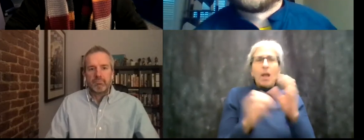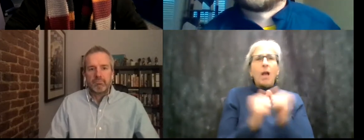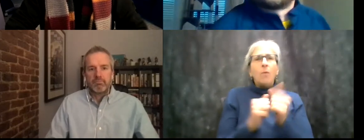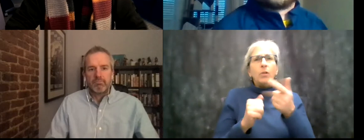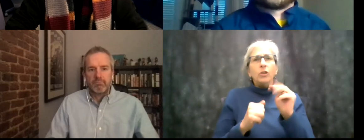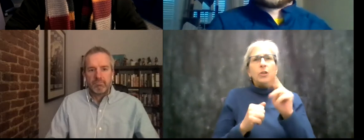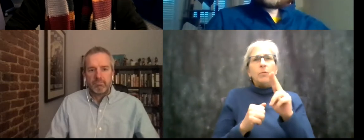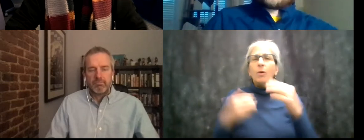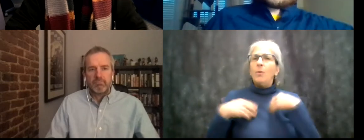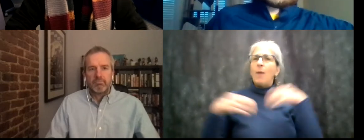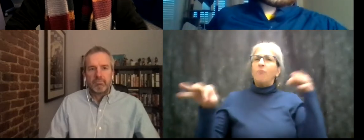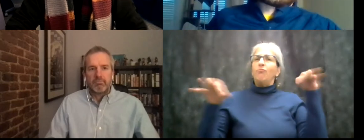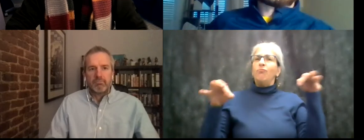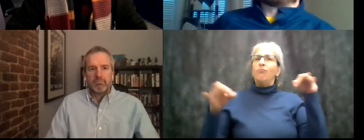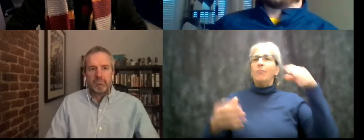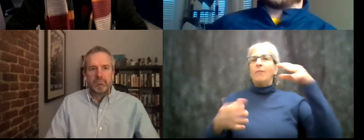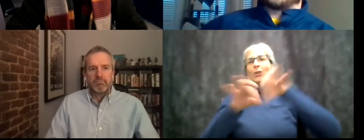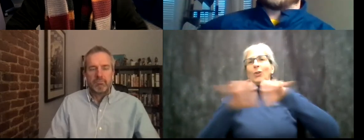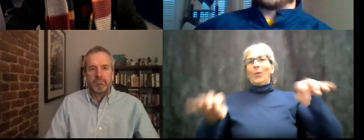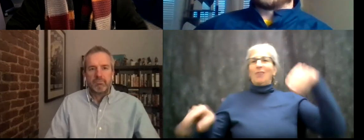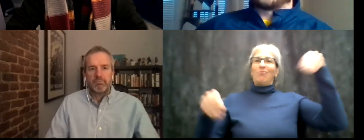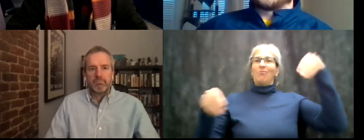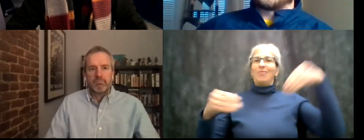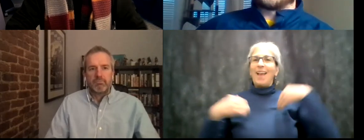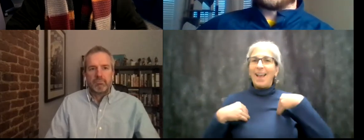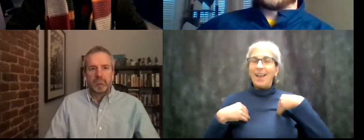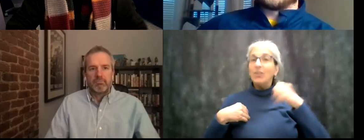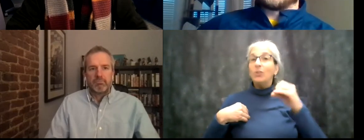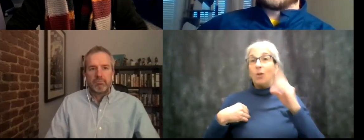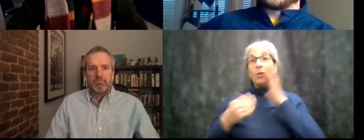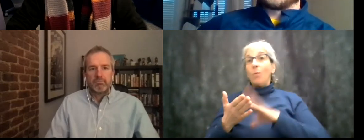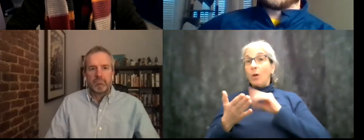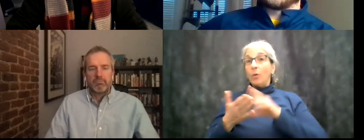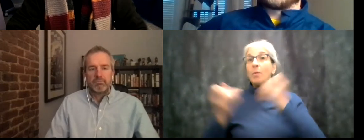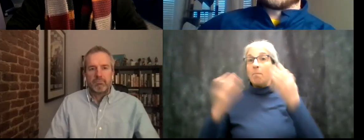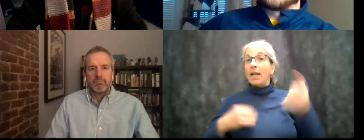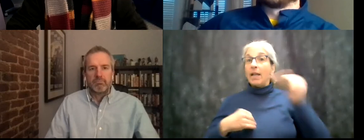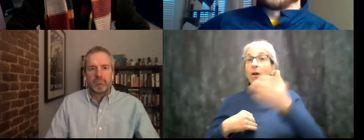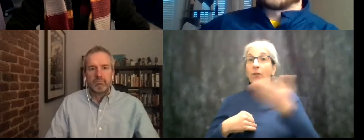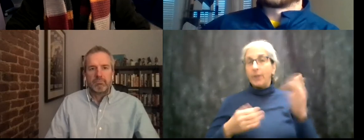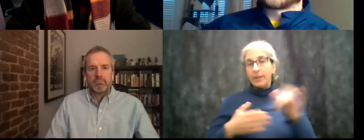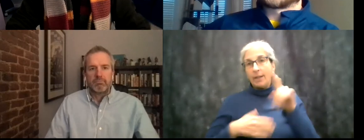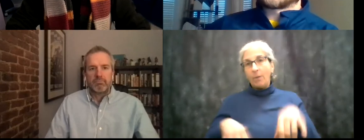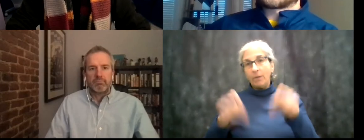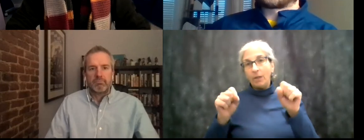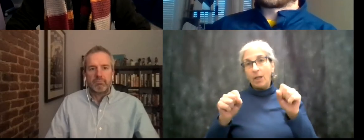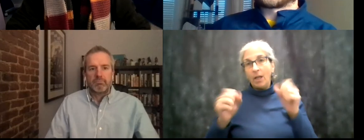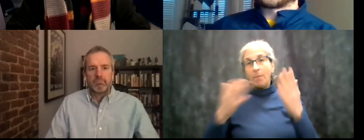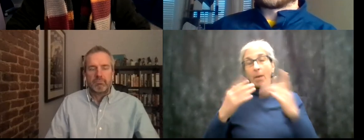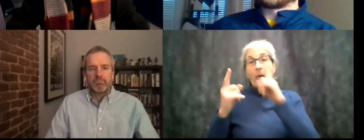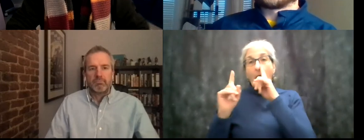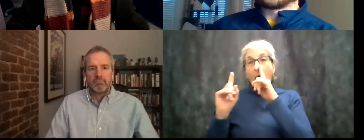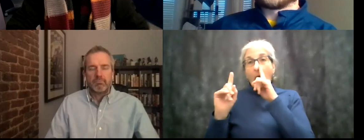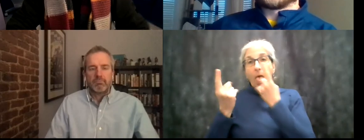college degree. So you're also going to be introduced to a lot of other things that you have to take. You may not like them. You may not want to